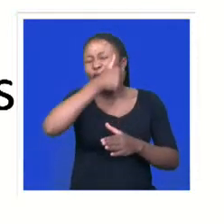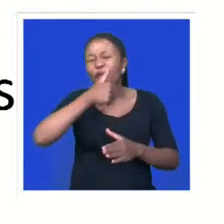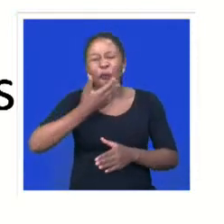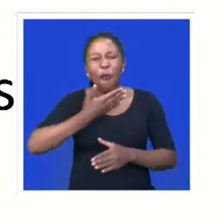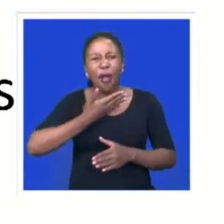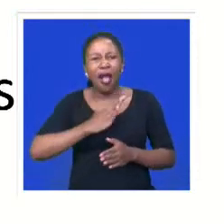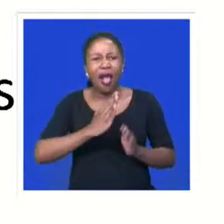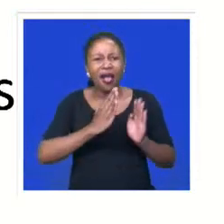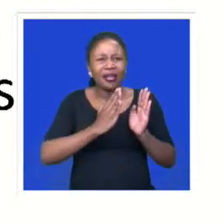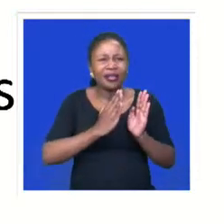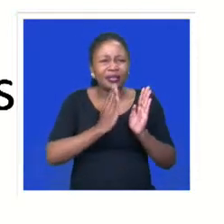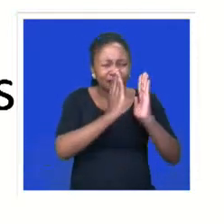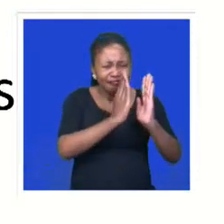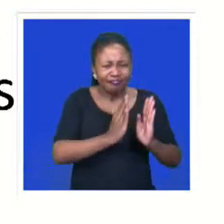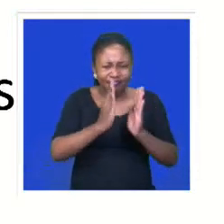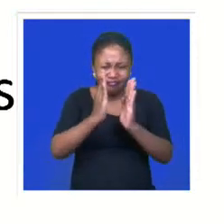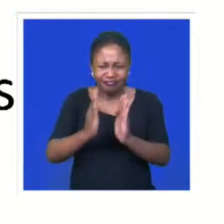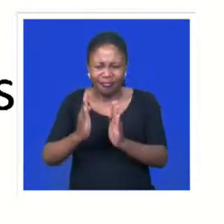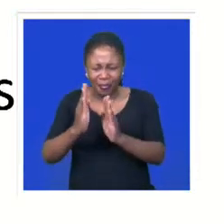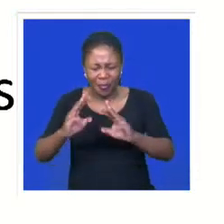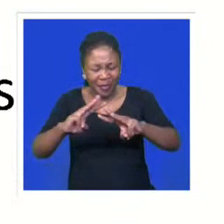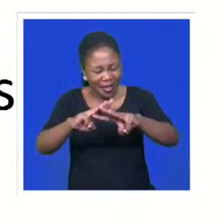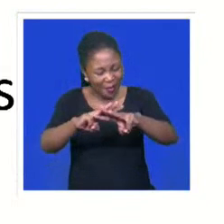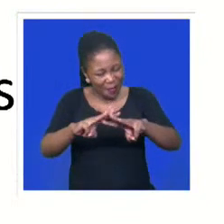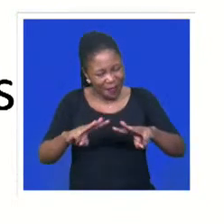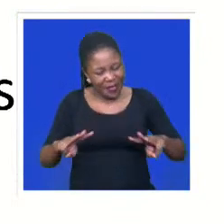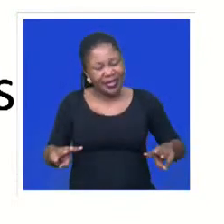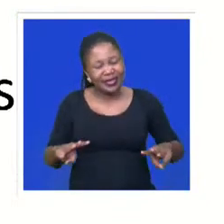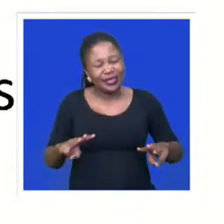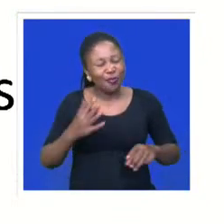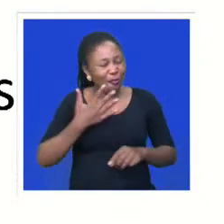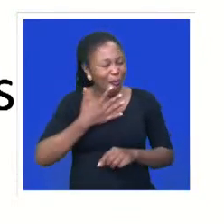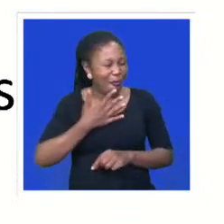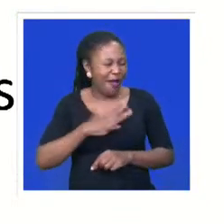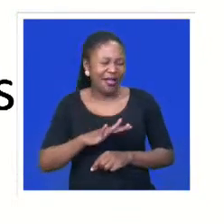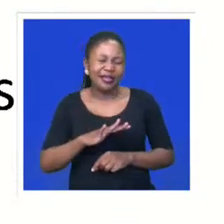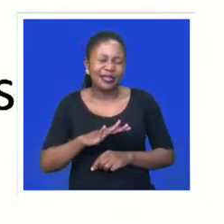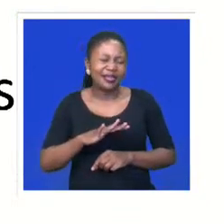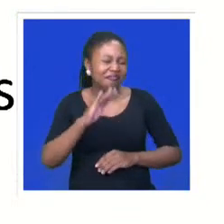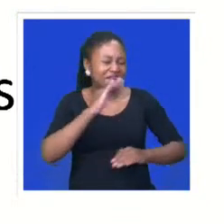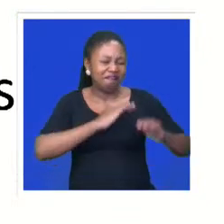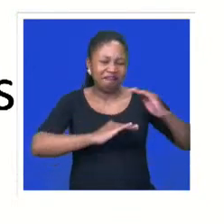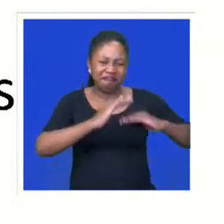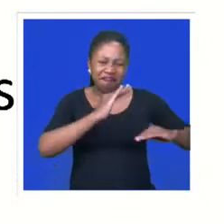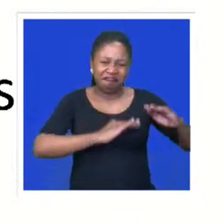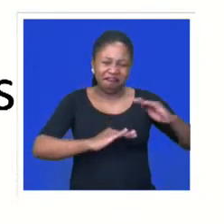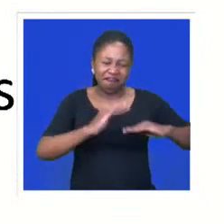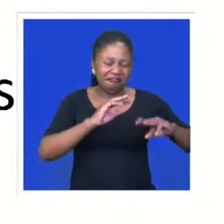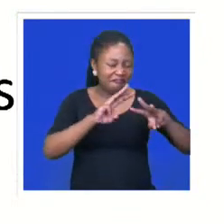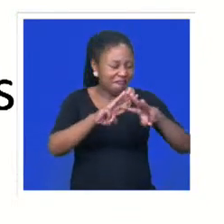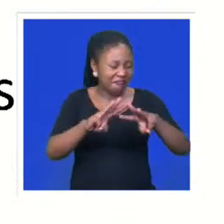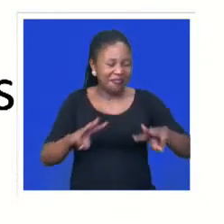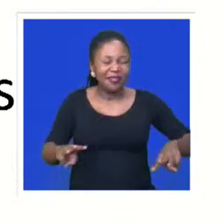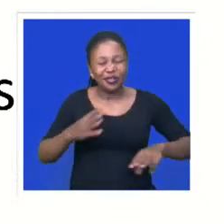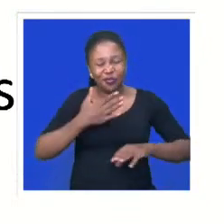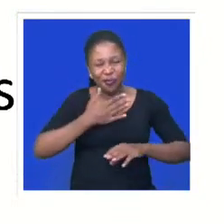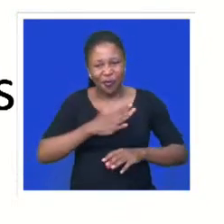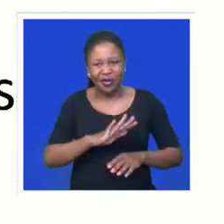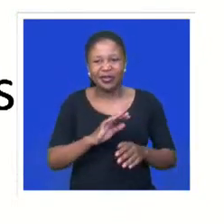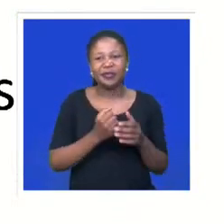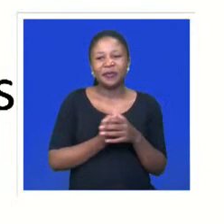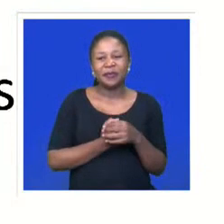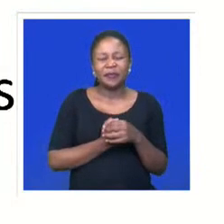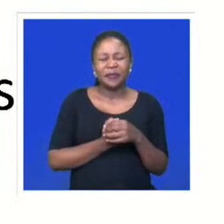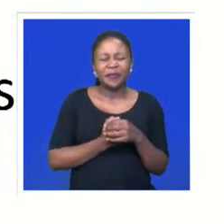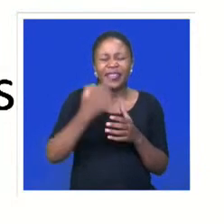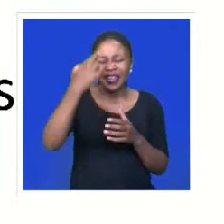peace. To bring order and peace. There was darkness. Then